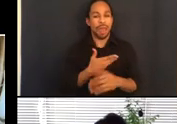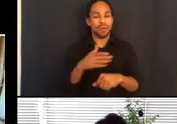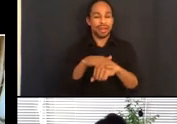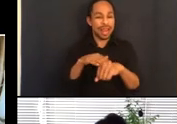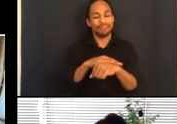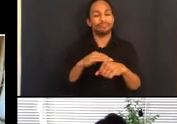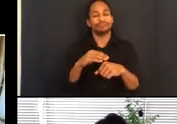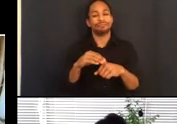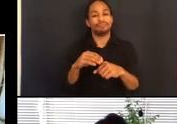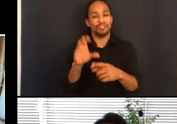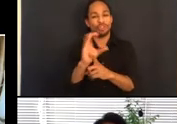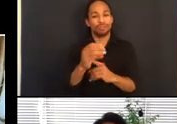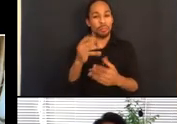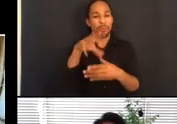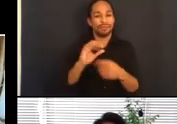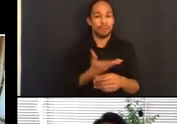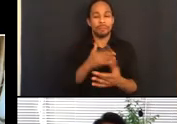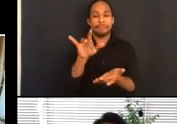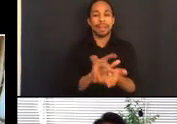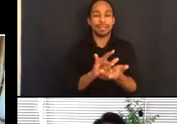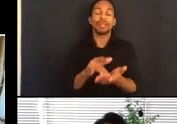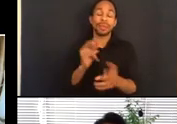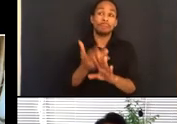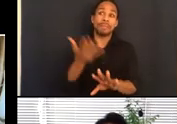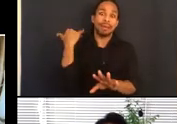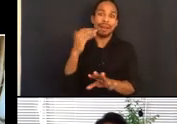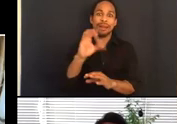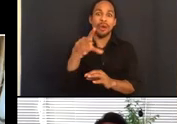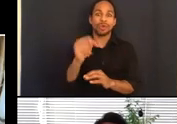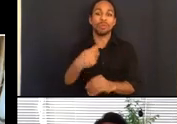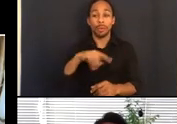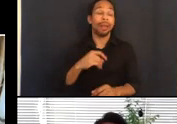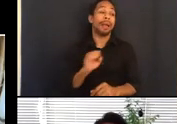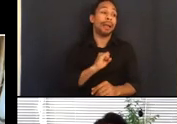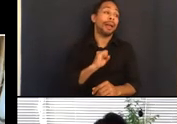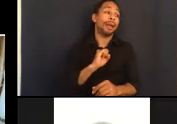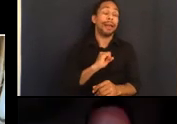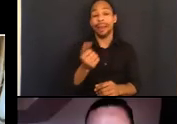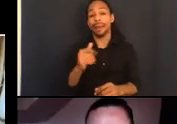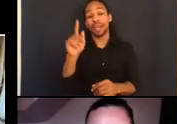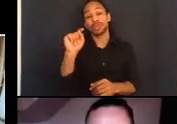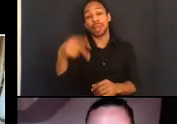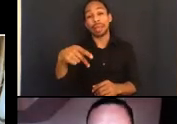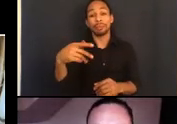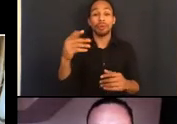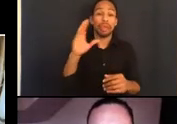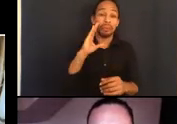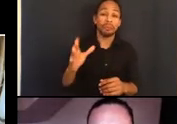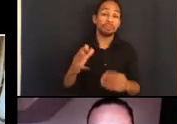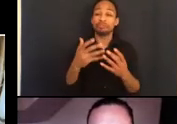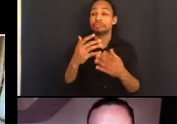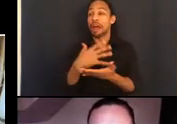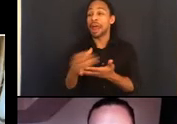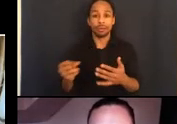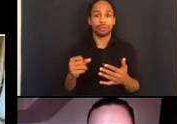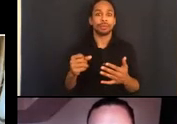medicine. And back in October, we were already joking about toilet paper before COVID. And, the